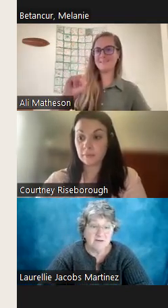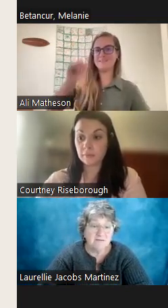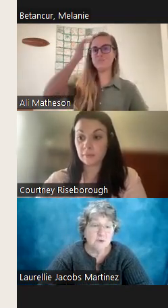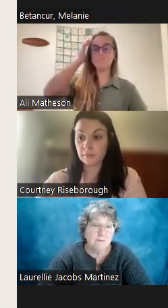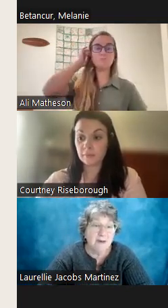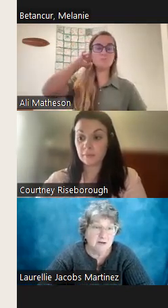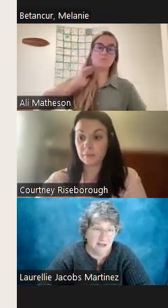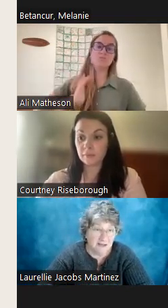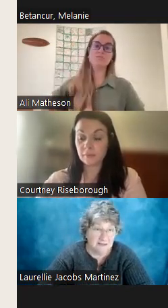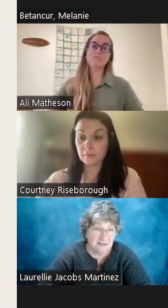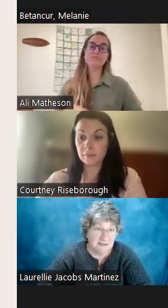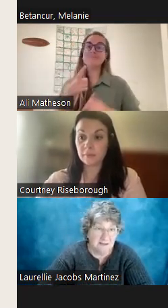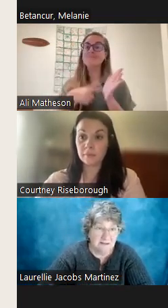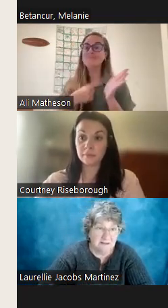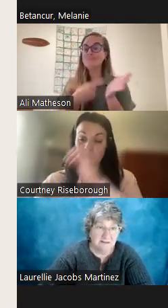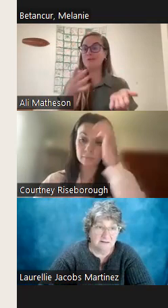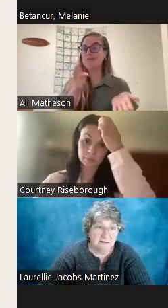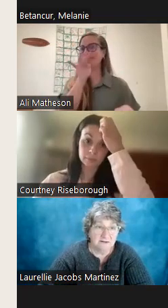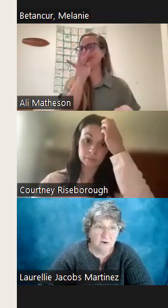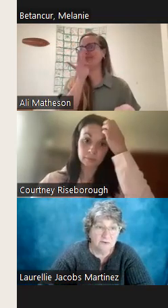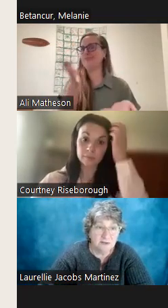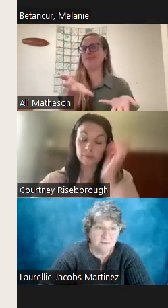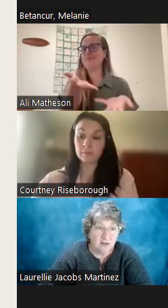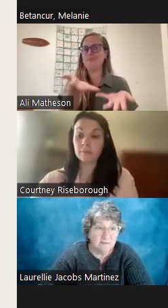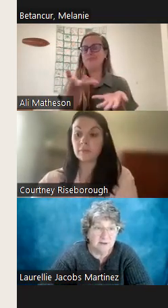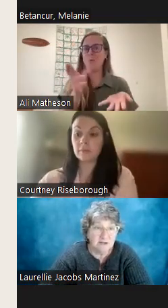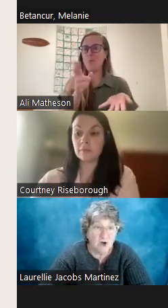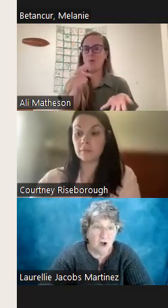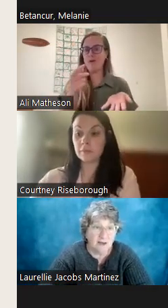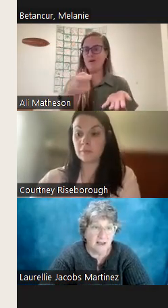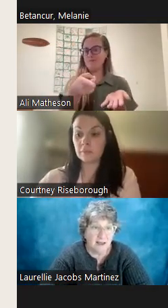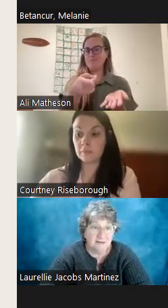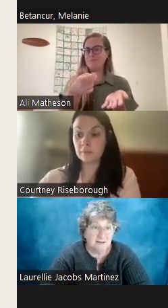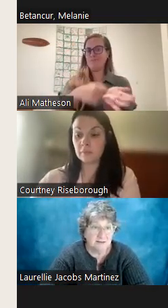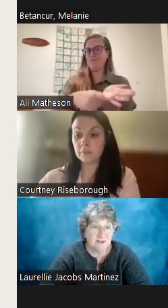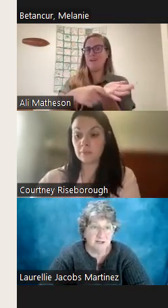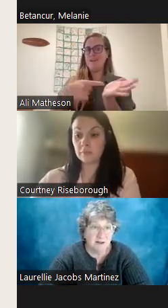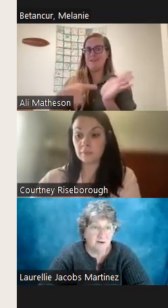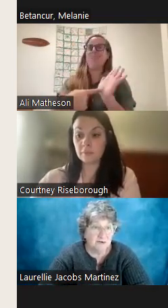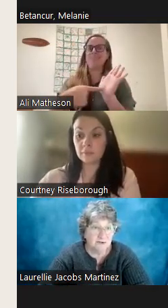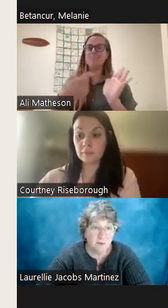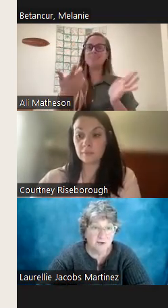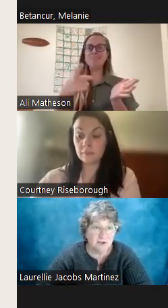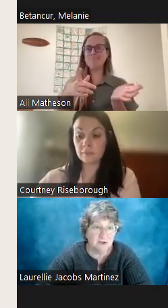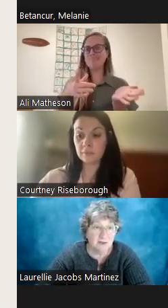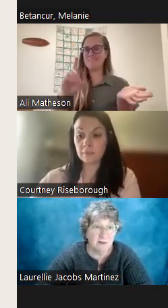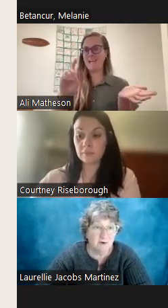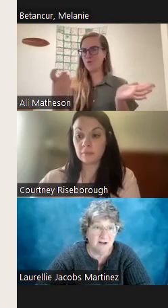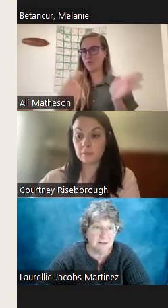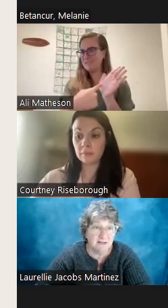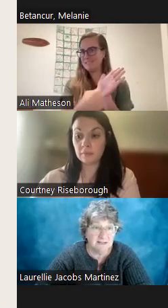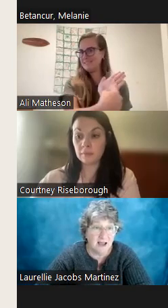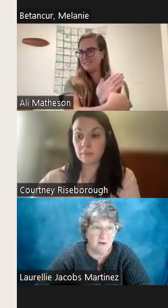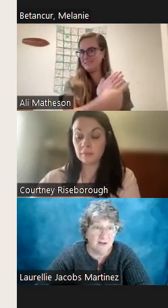Also having visual medical aids. So sometimes somebody's talking, and especially in a medical situation, they might